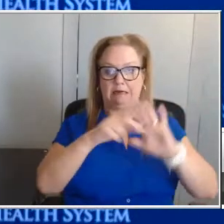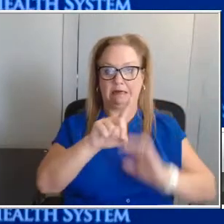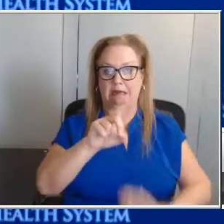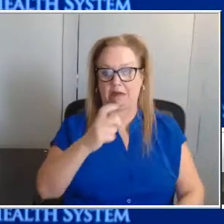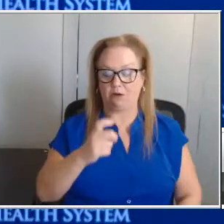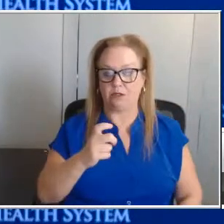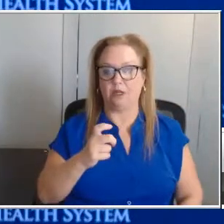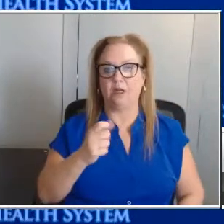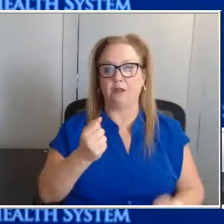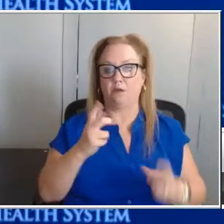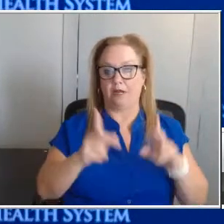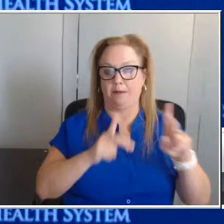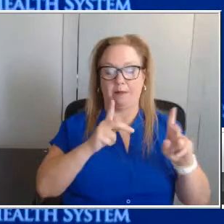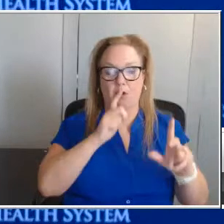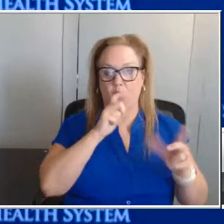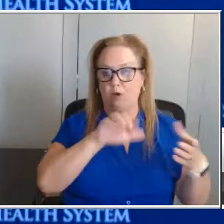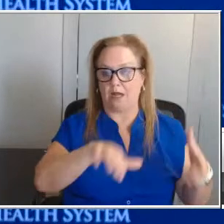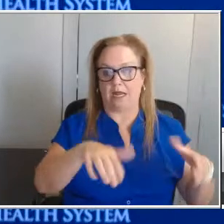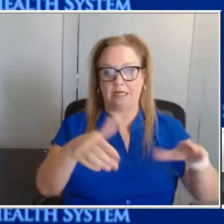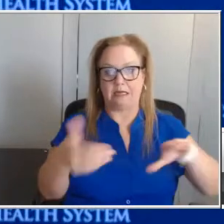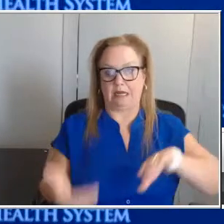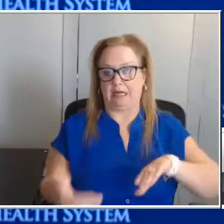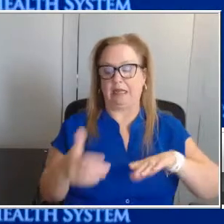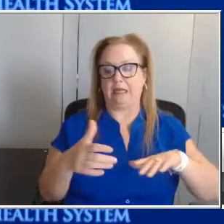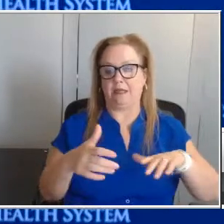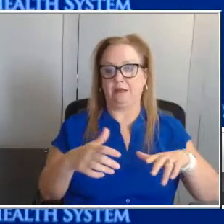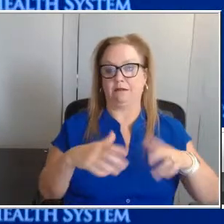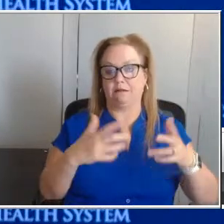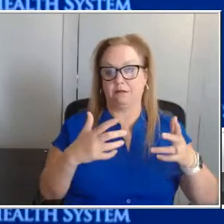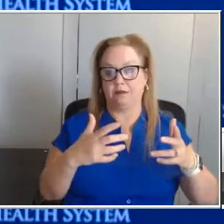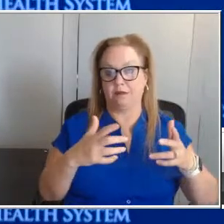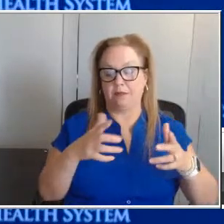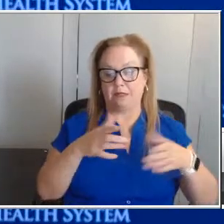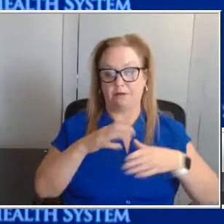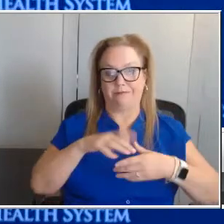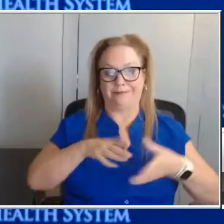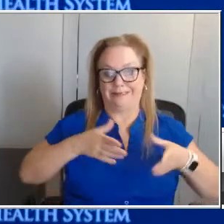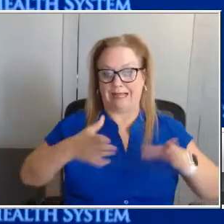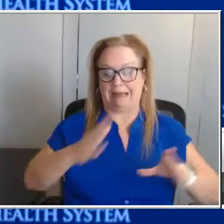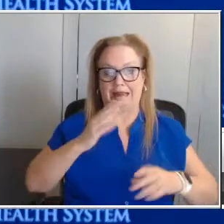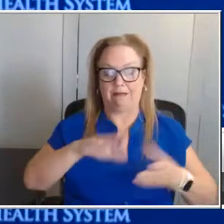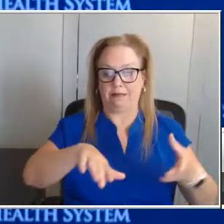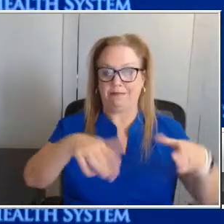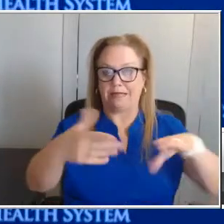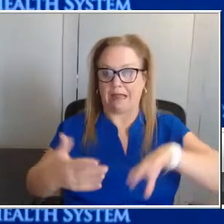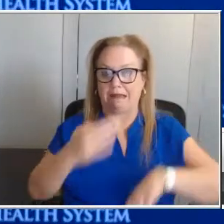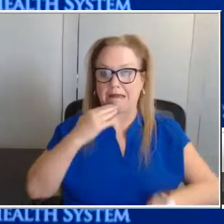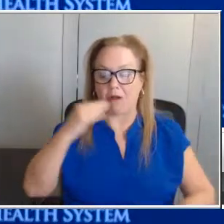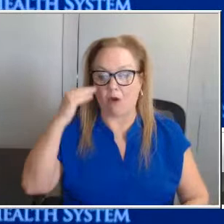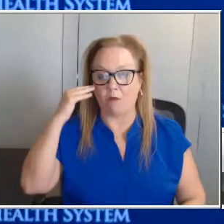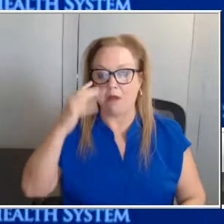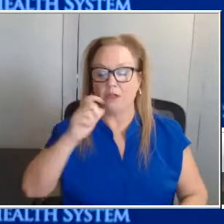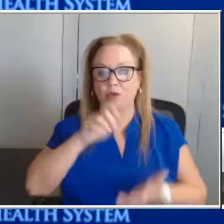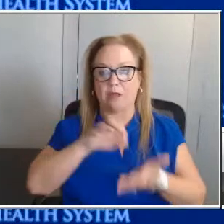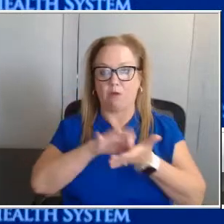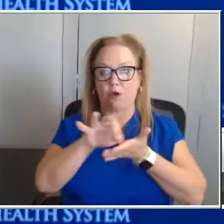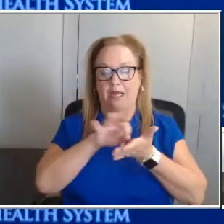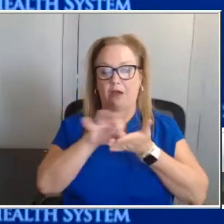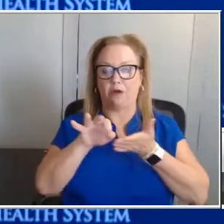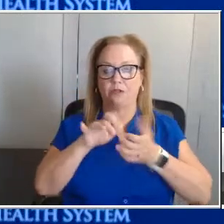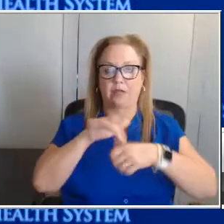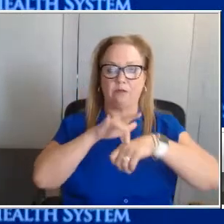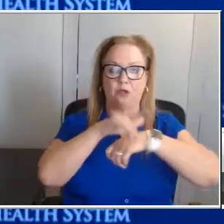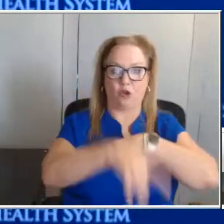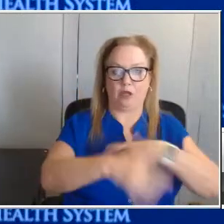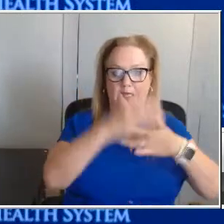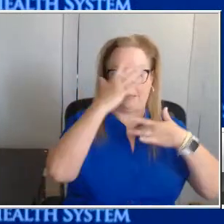people who weren't dying in healthcare facilities, but were dying in the streets or at home. So those aren't really getting counted. So that was very early on in the pandemic.